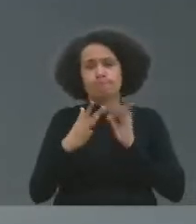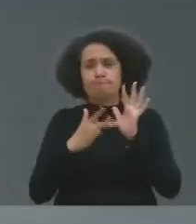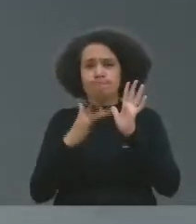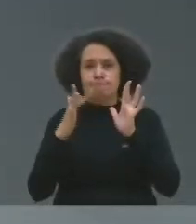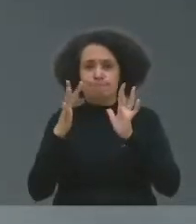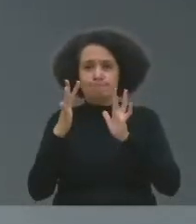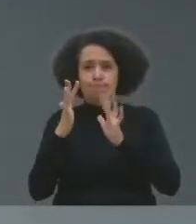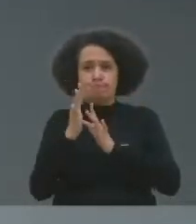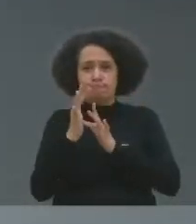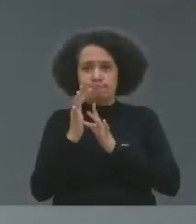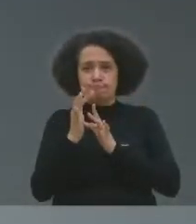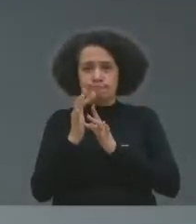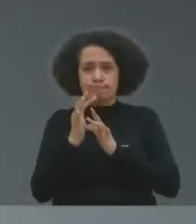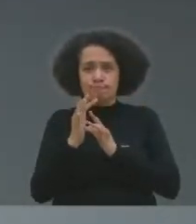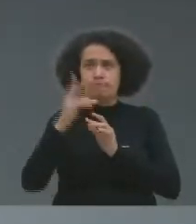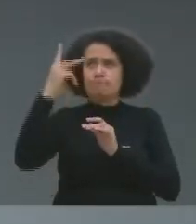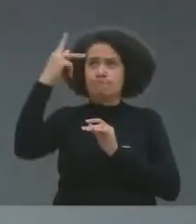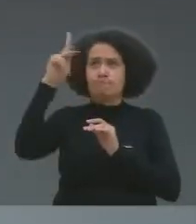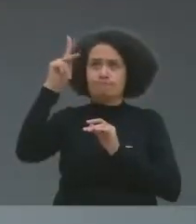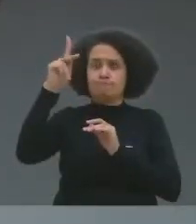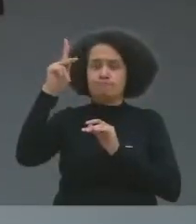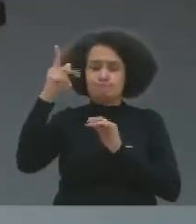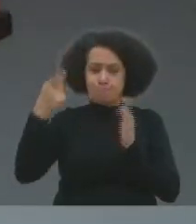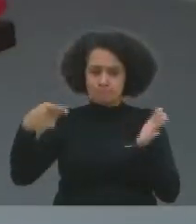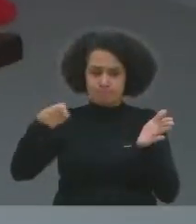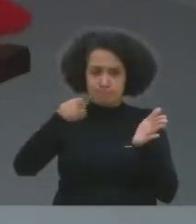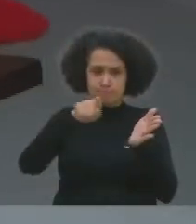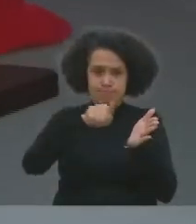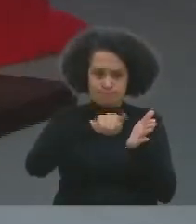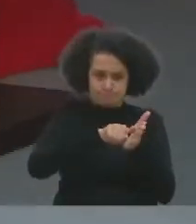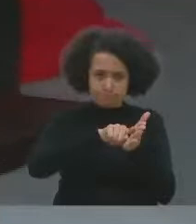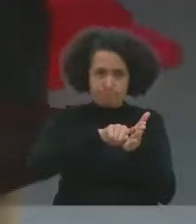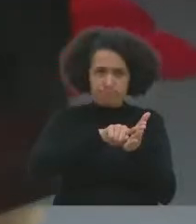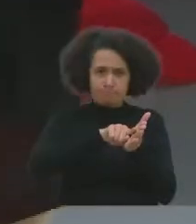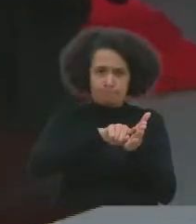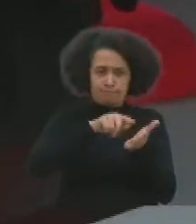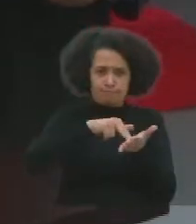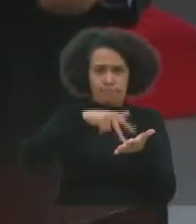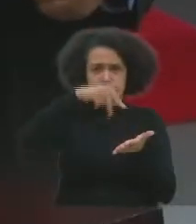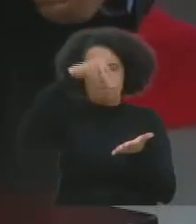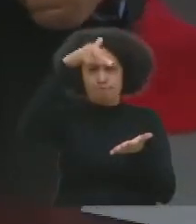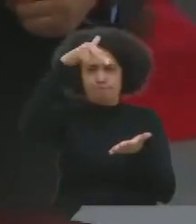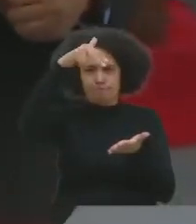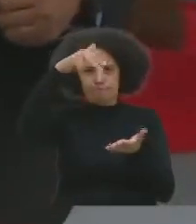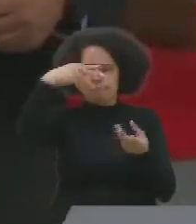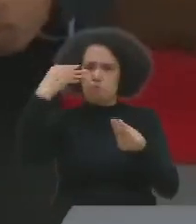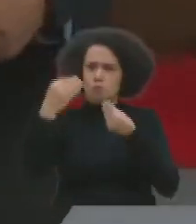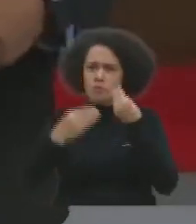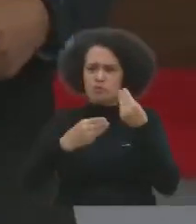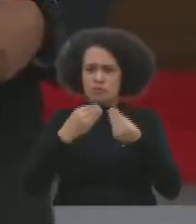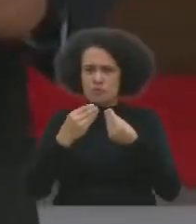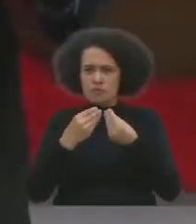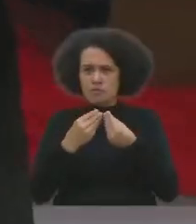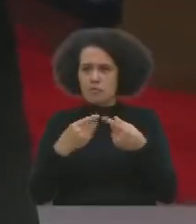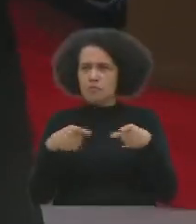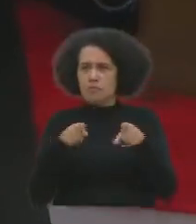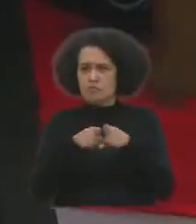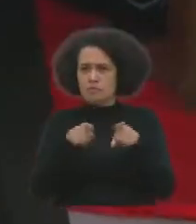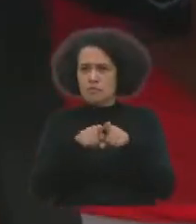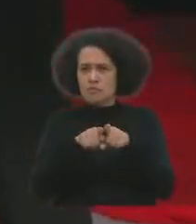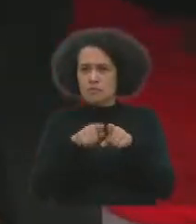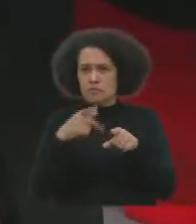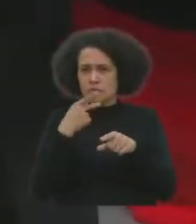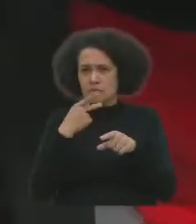his resurrection. Na sua encarnação e na sua ressurreição. And we are told they will be present at Christ's return. E também diz